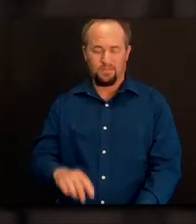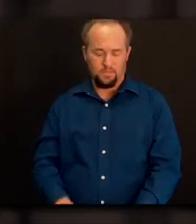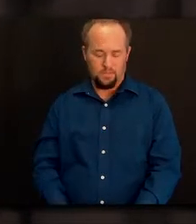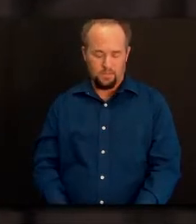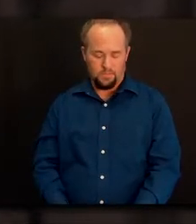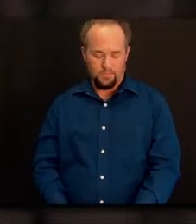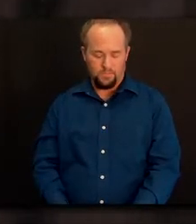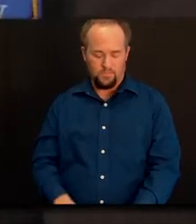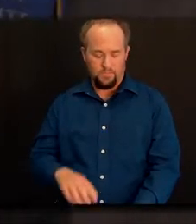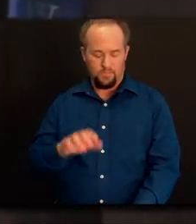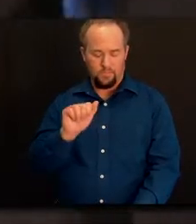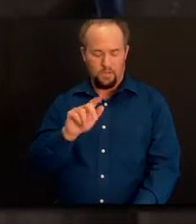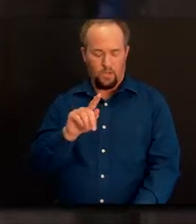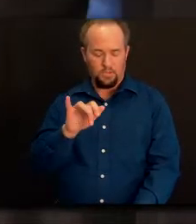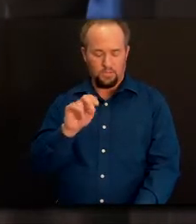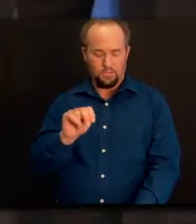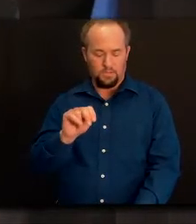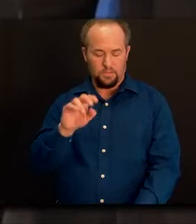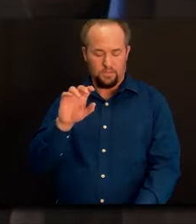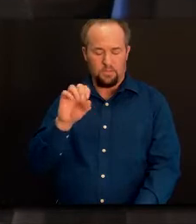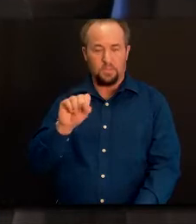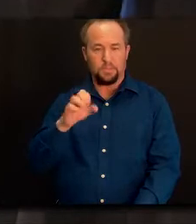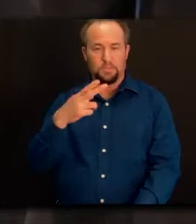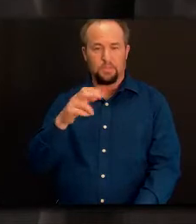Austin Thomas Sayer.